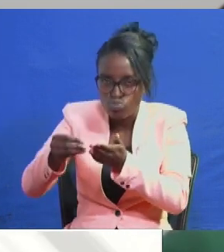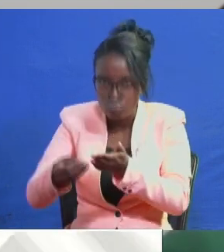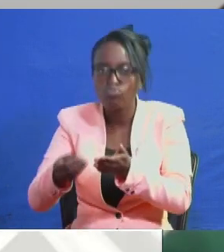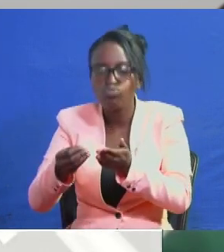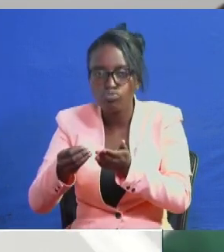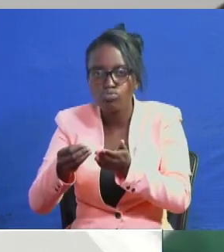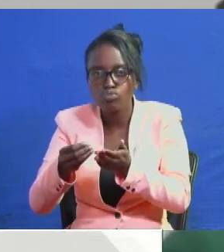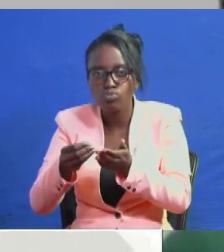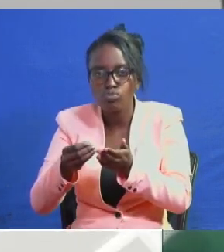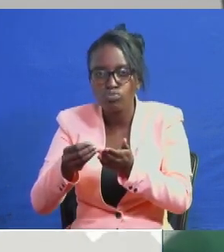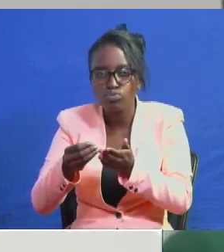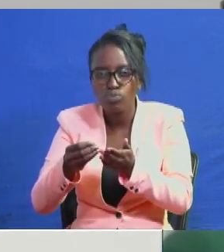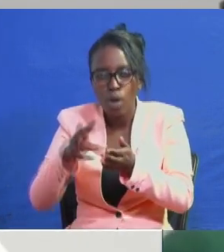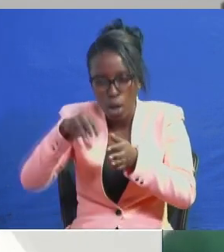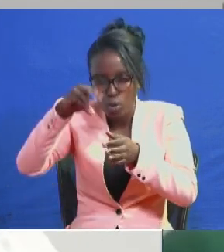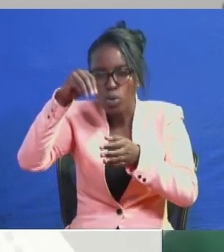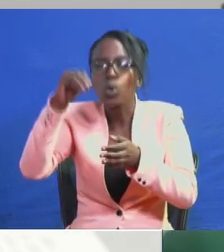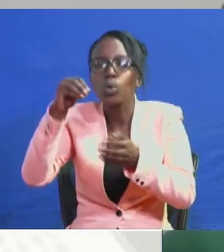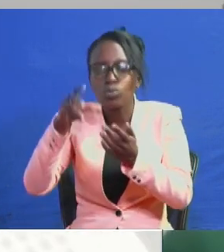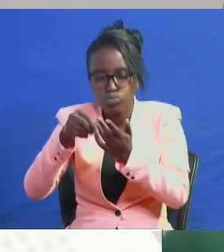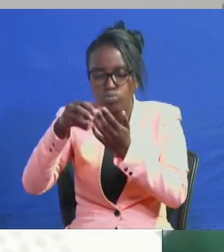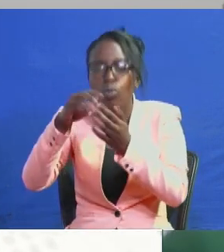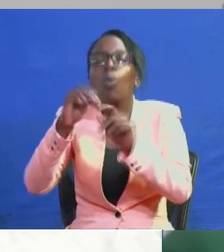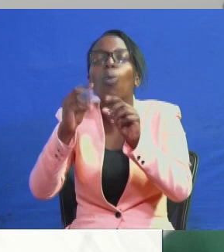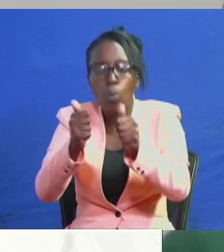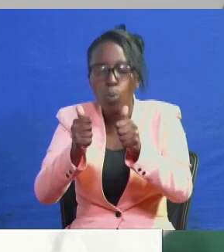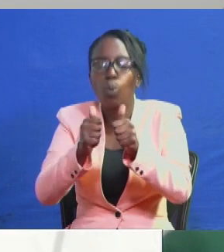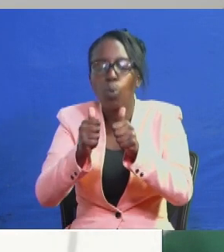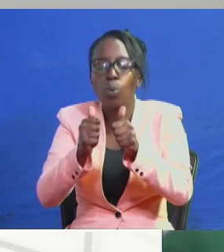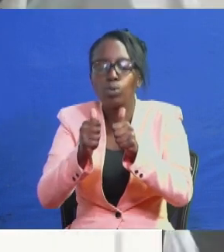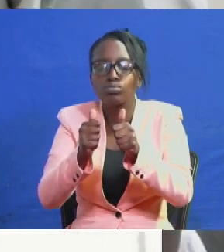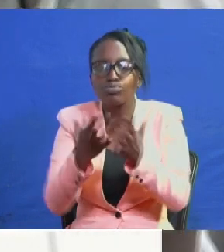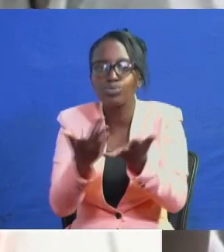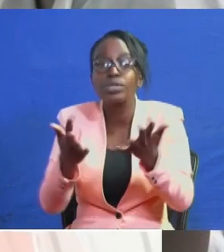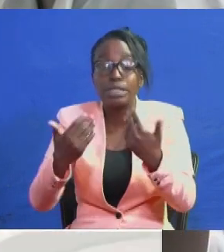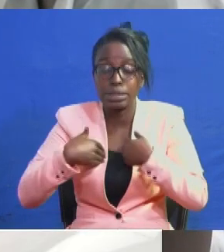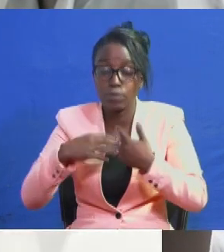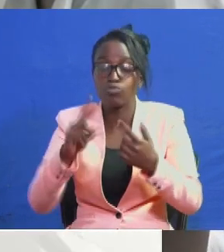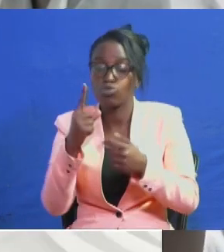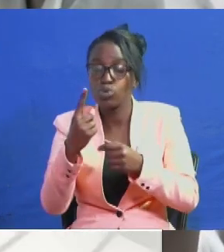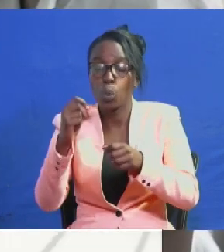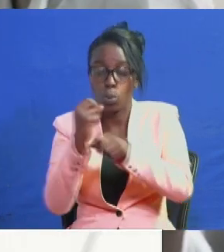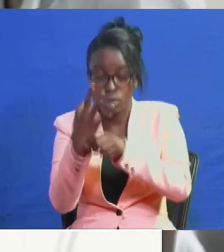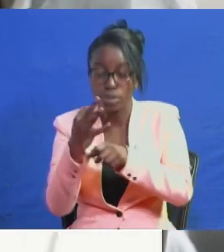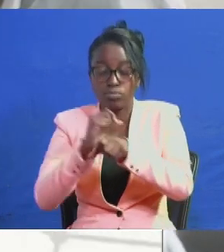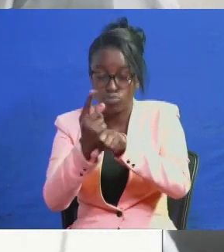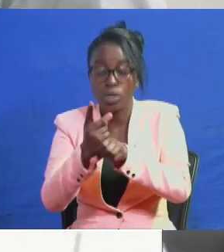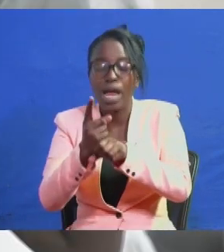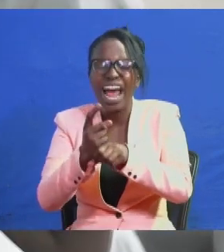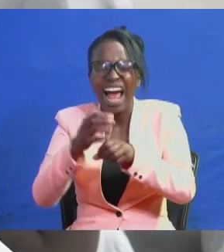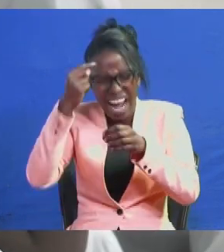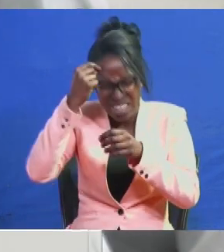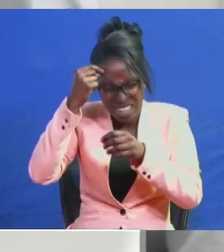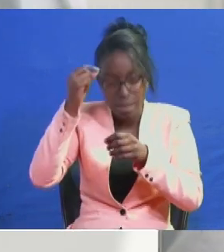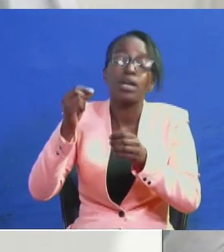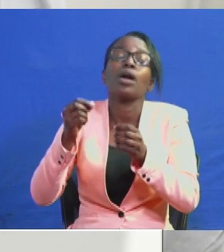some instrument. So that takes us around 2 to 3 hours. But what causes hair loss in both men